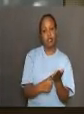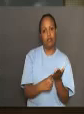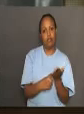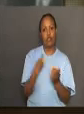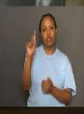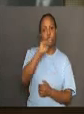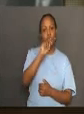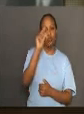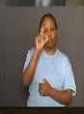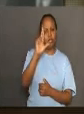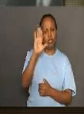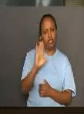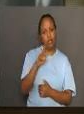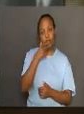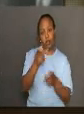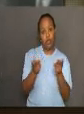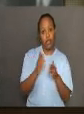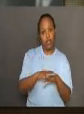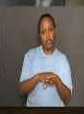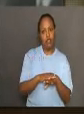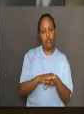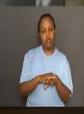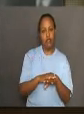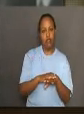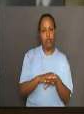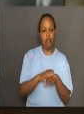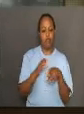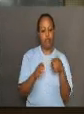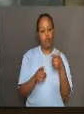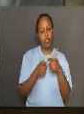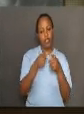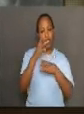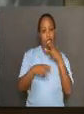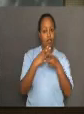Nuremberg trials following the Second World War.